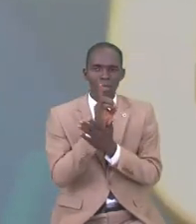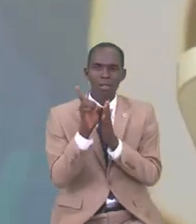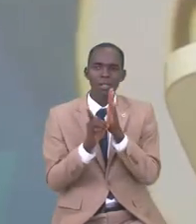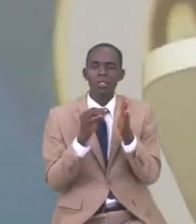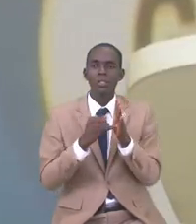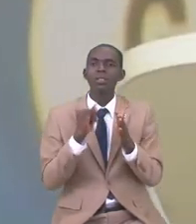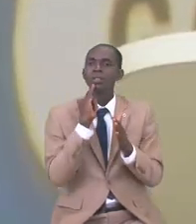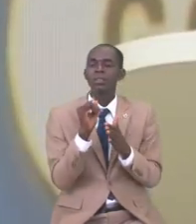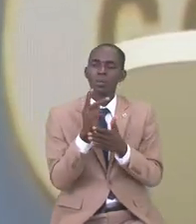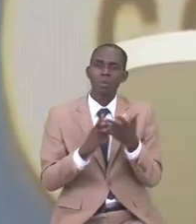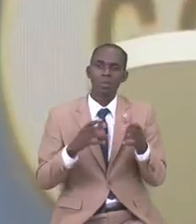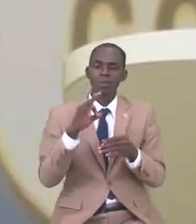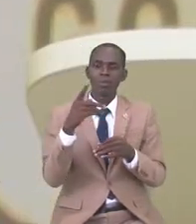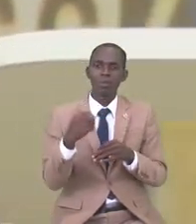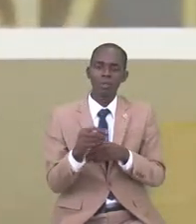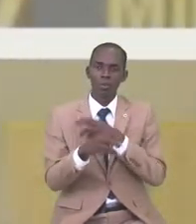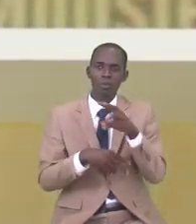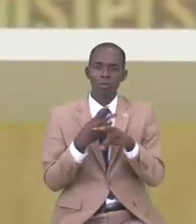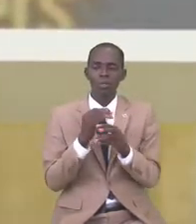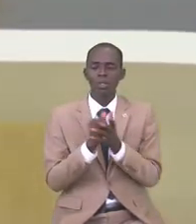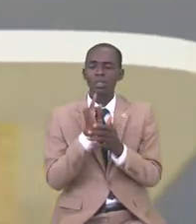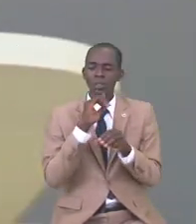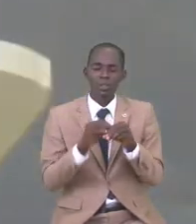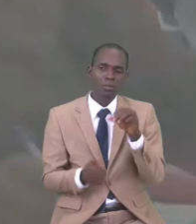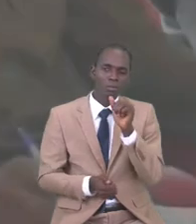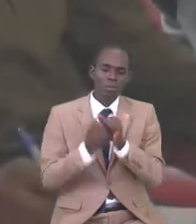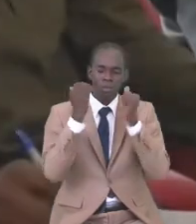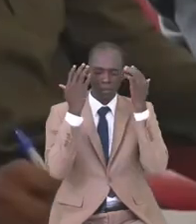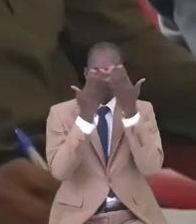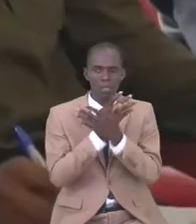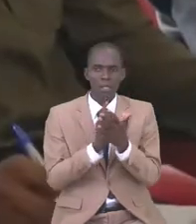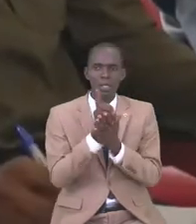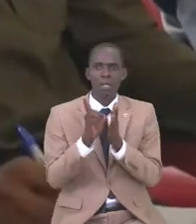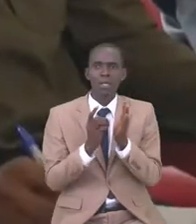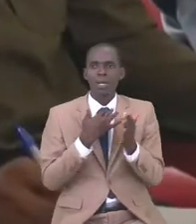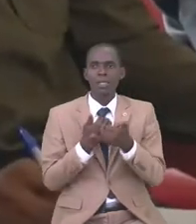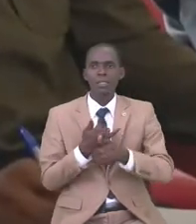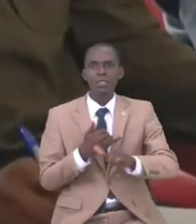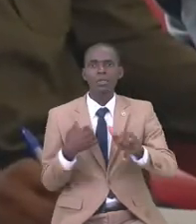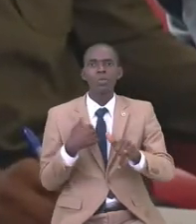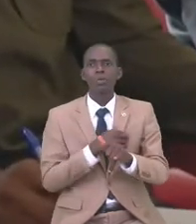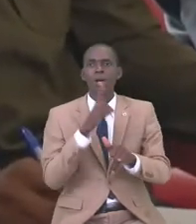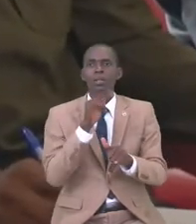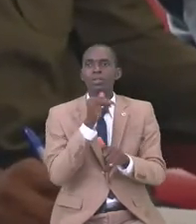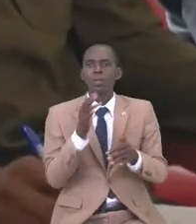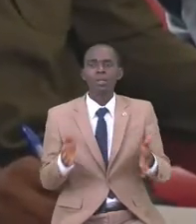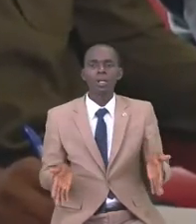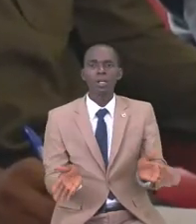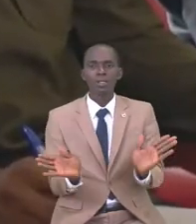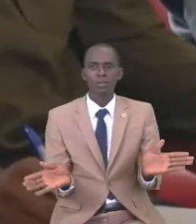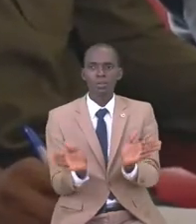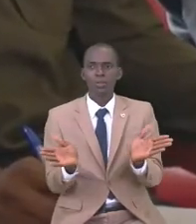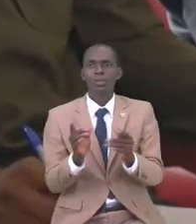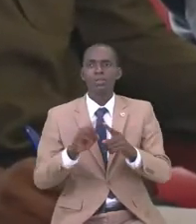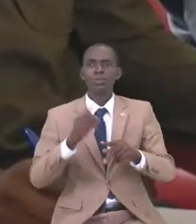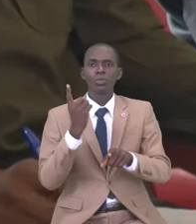continent in its darkest hour. And yet, we're not permitted to just, you know, sit down and then